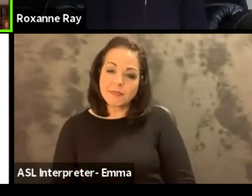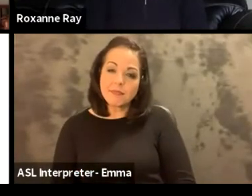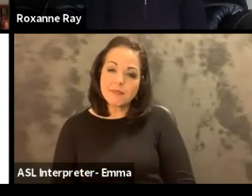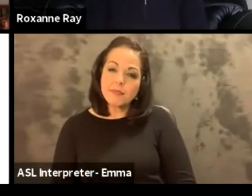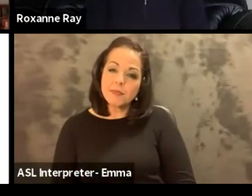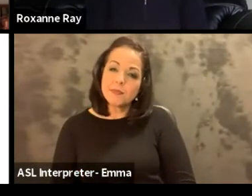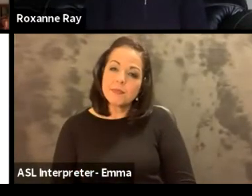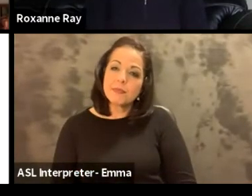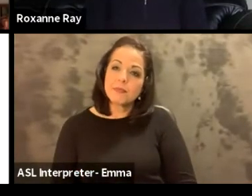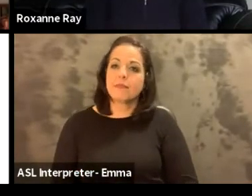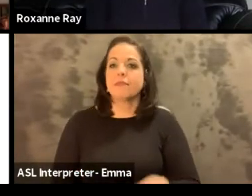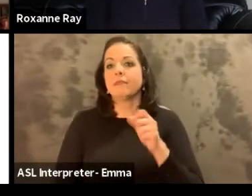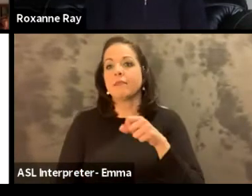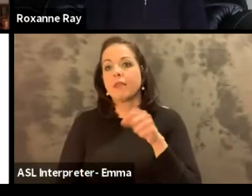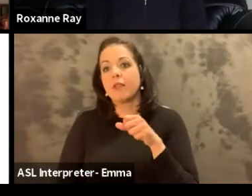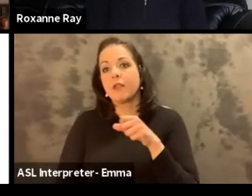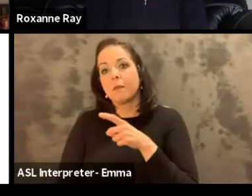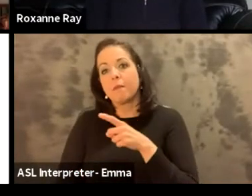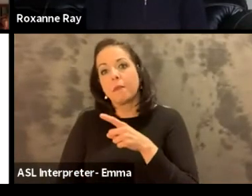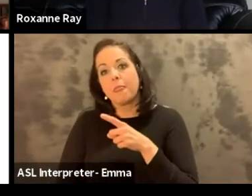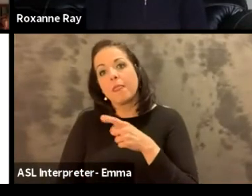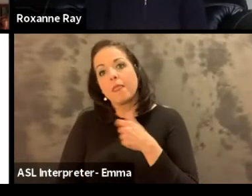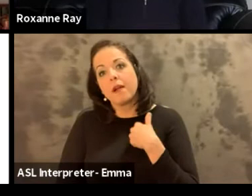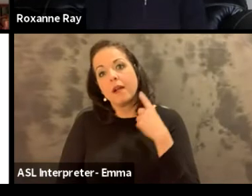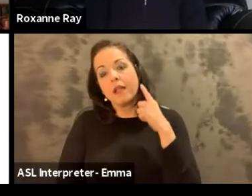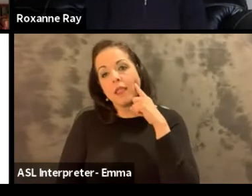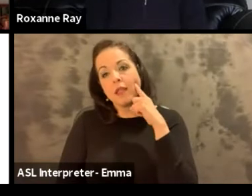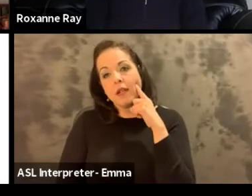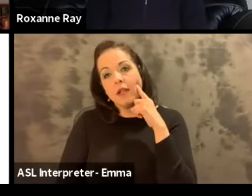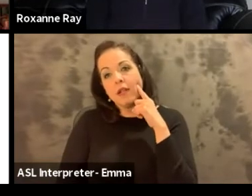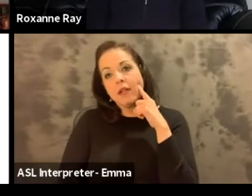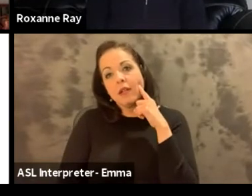Yeah, totally. I think that,